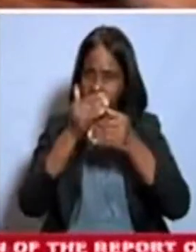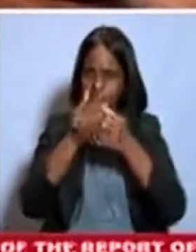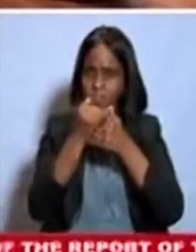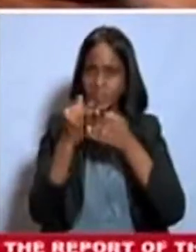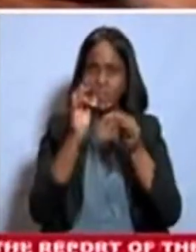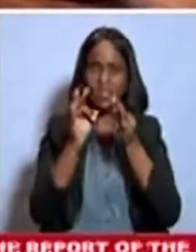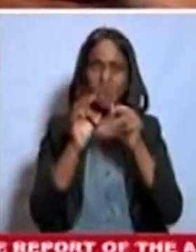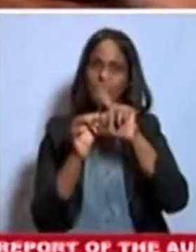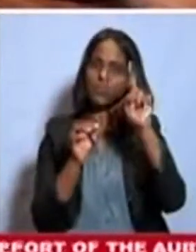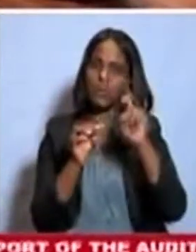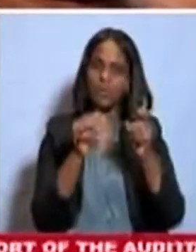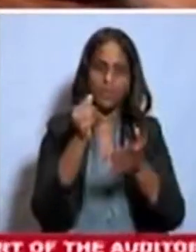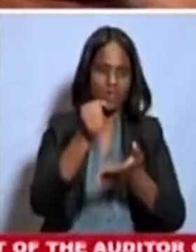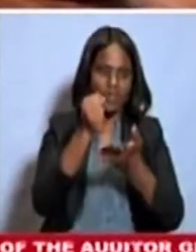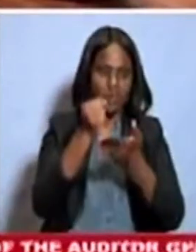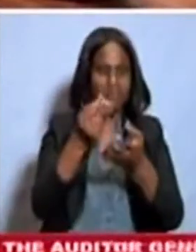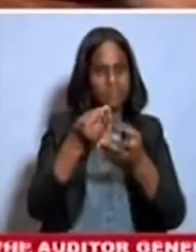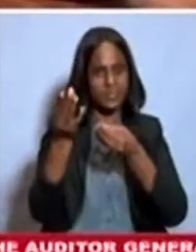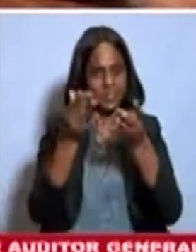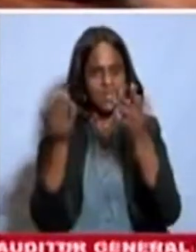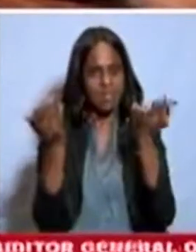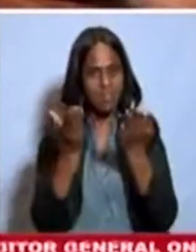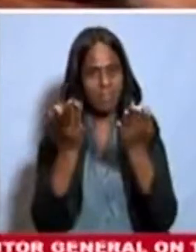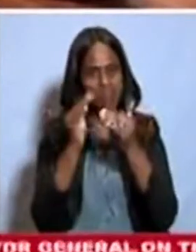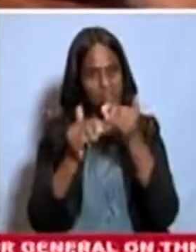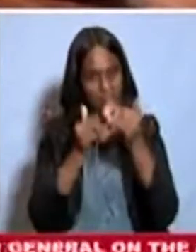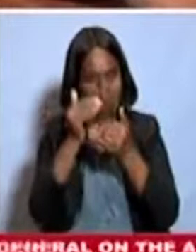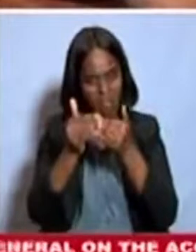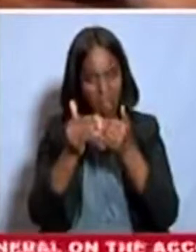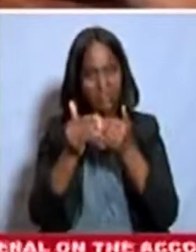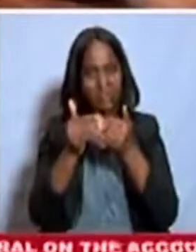there's no question on the budget and funding.